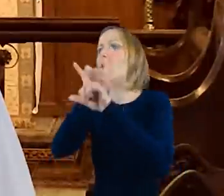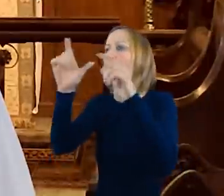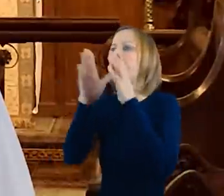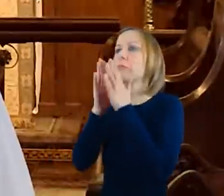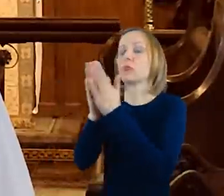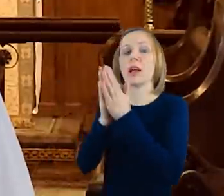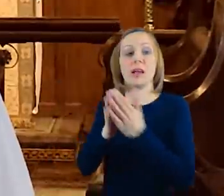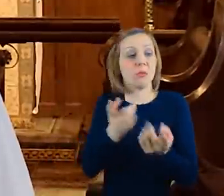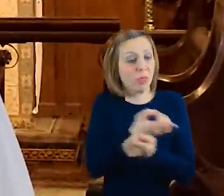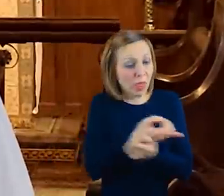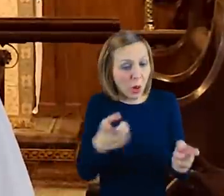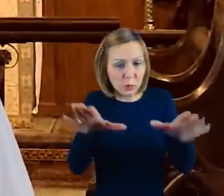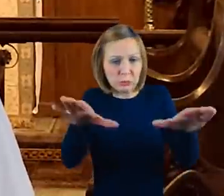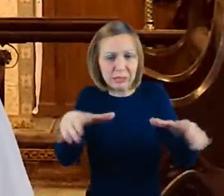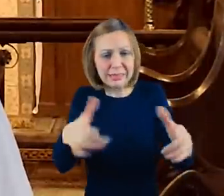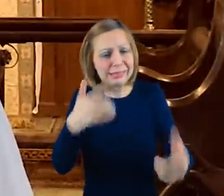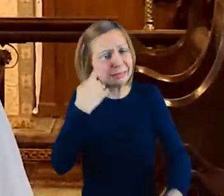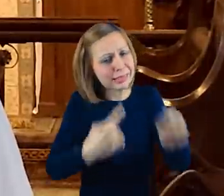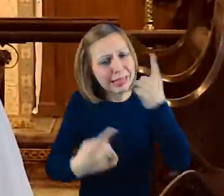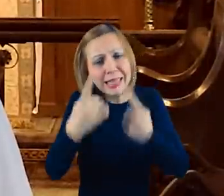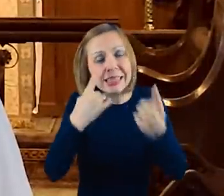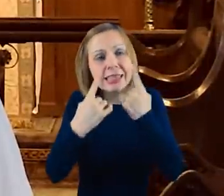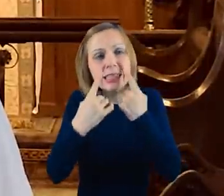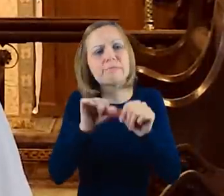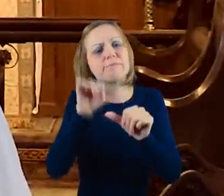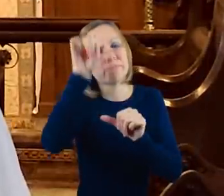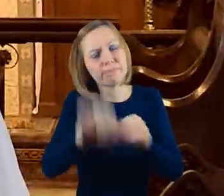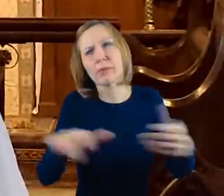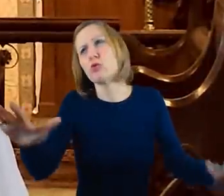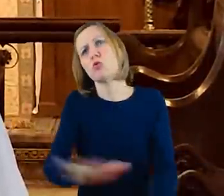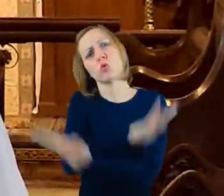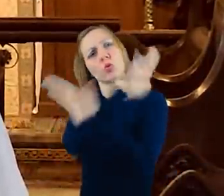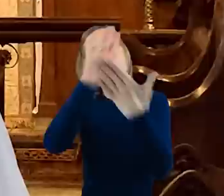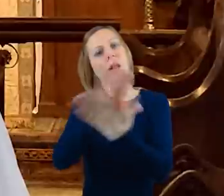in tears reap with shouts of joy.